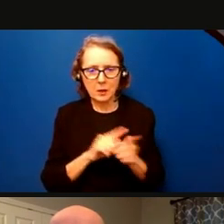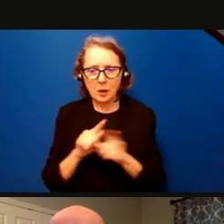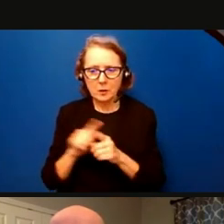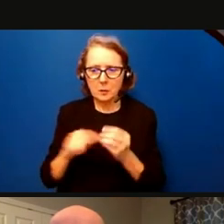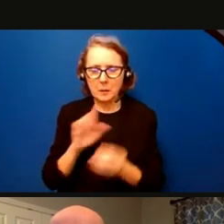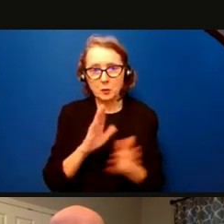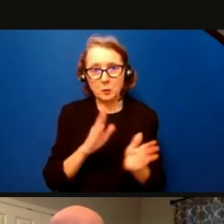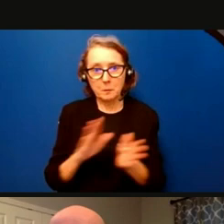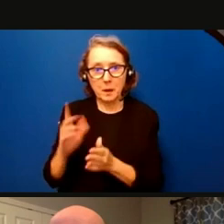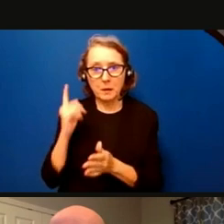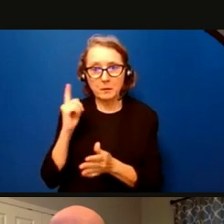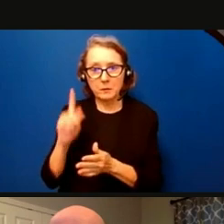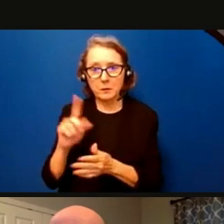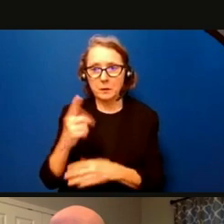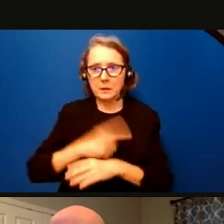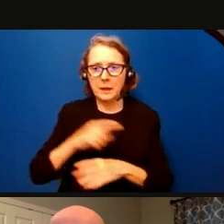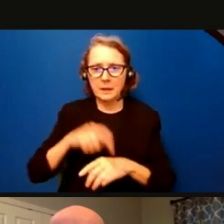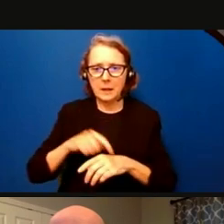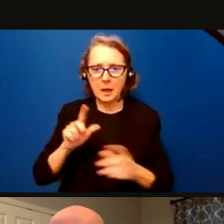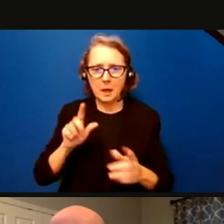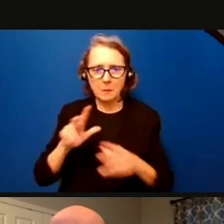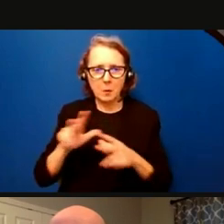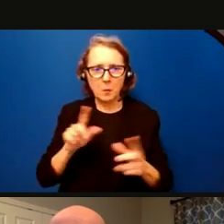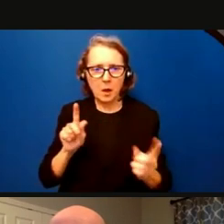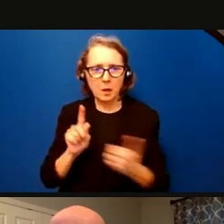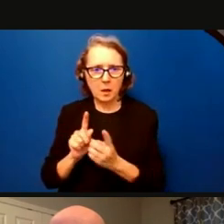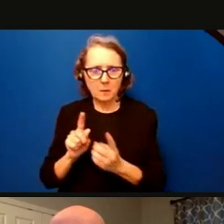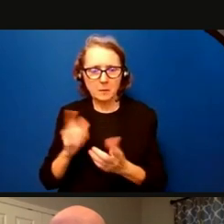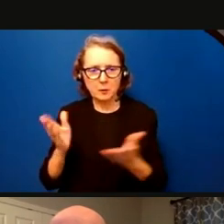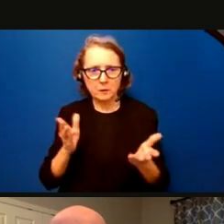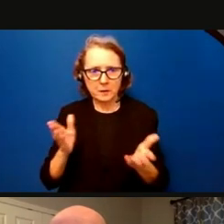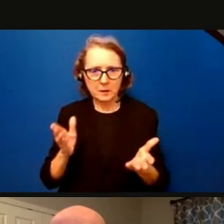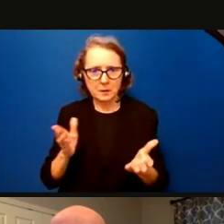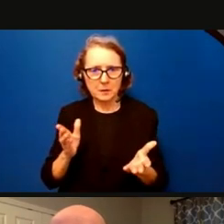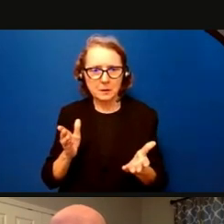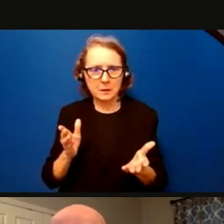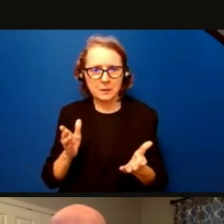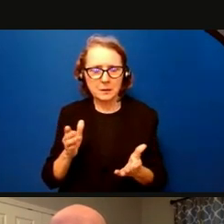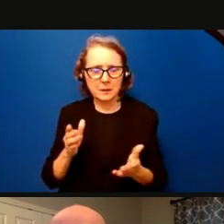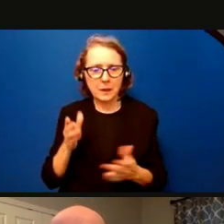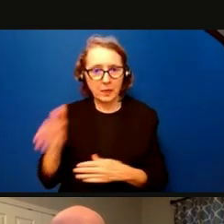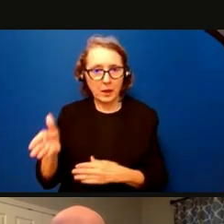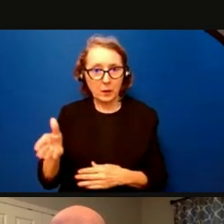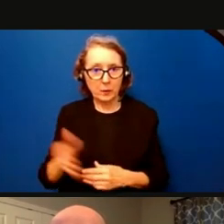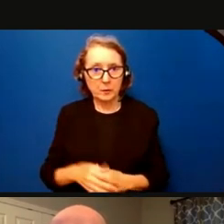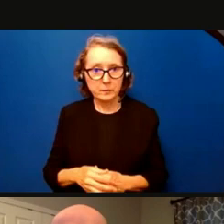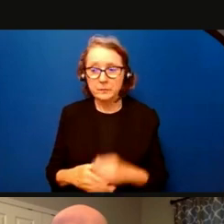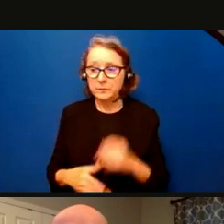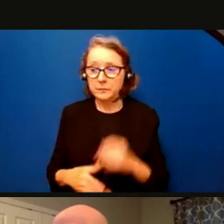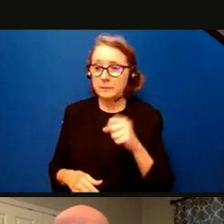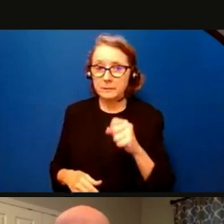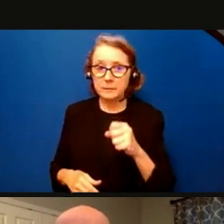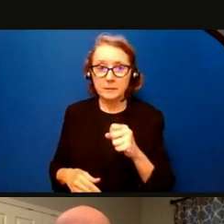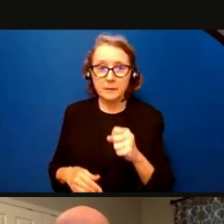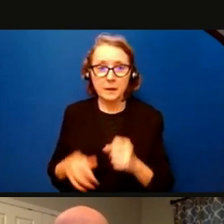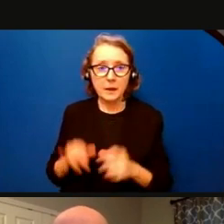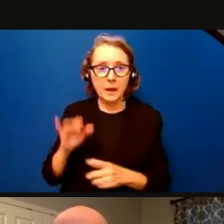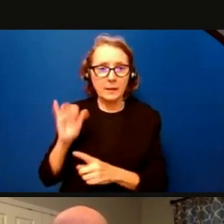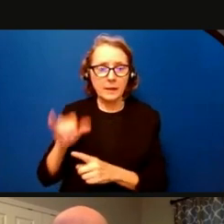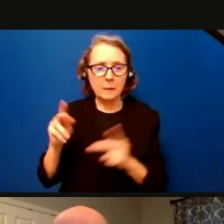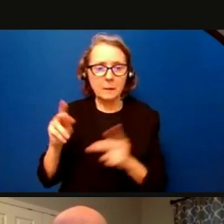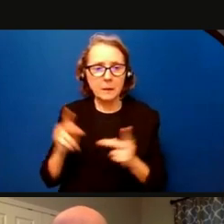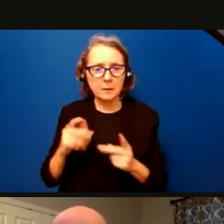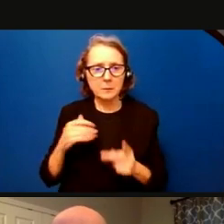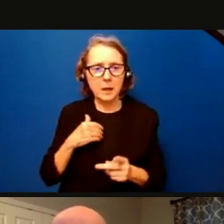for daytime walk-up services at that site? Yes, at that site, we